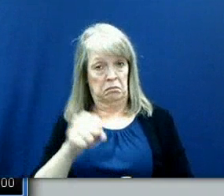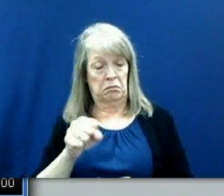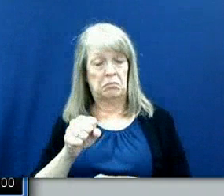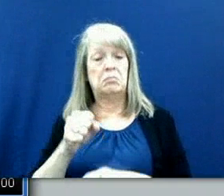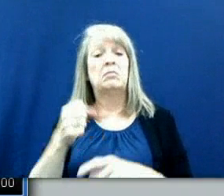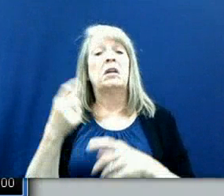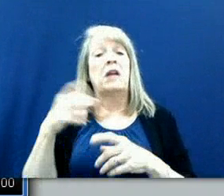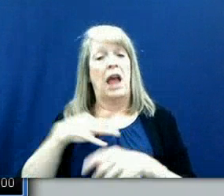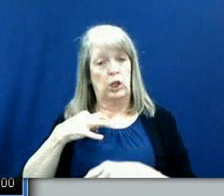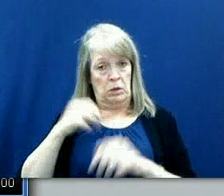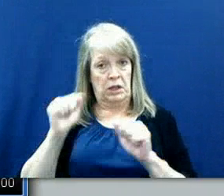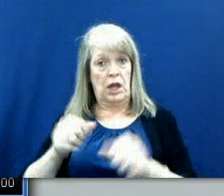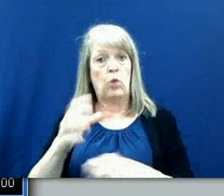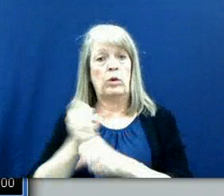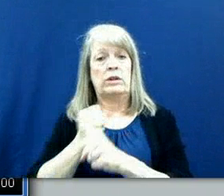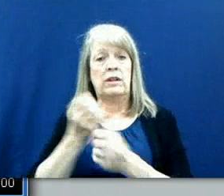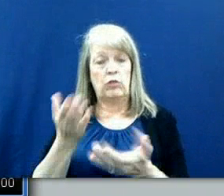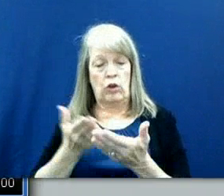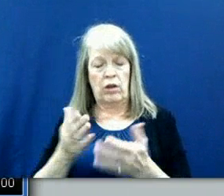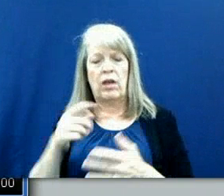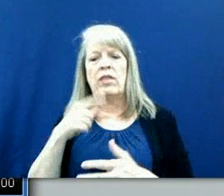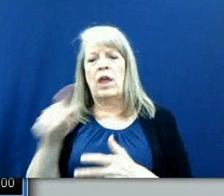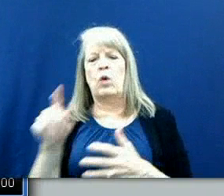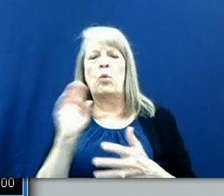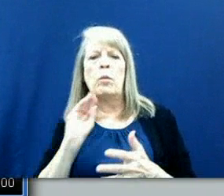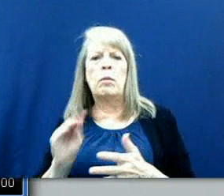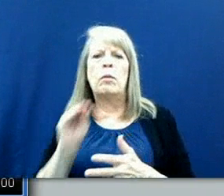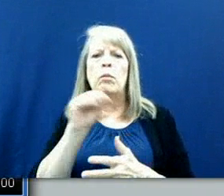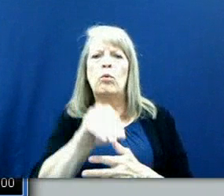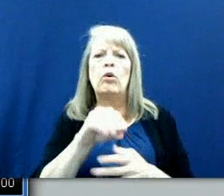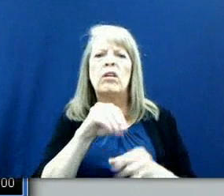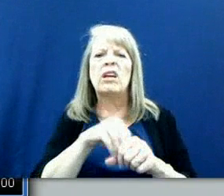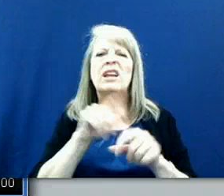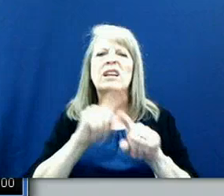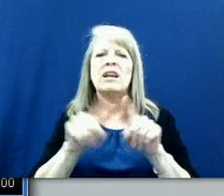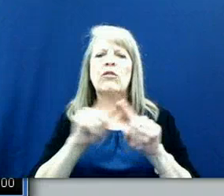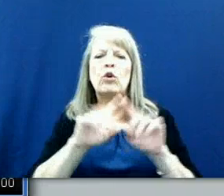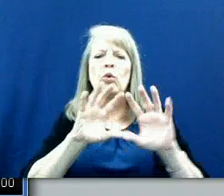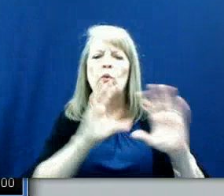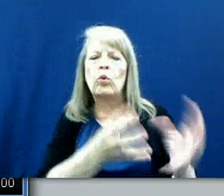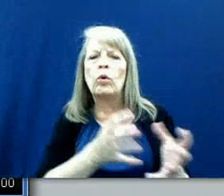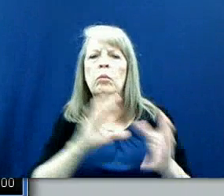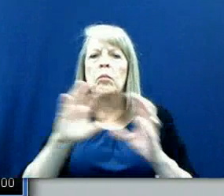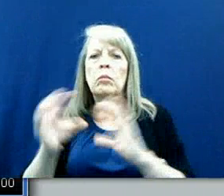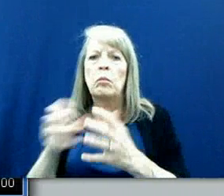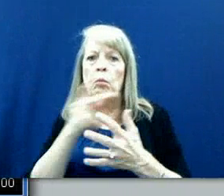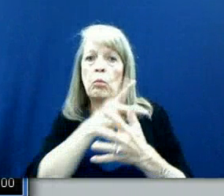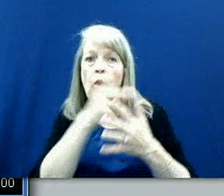is assigned to a priority group based on the significance of the disability.